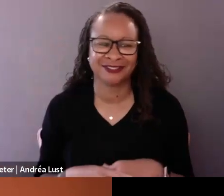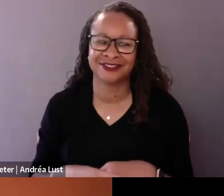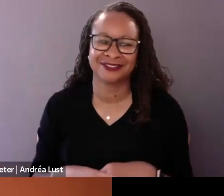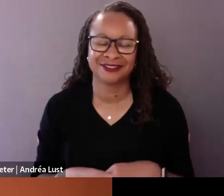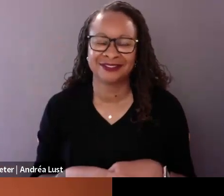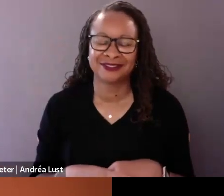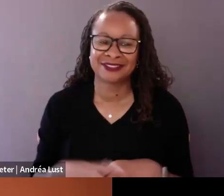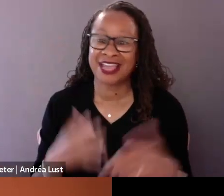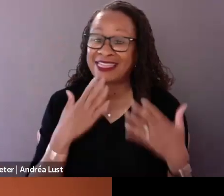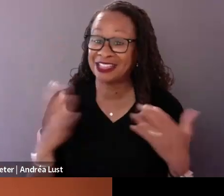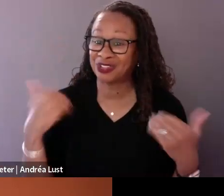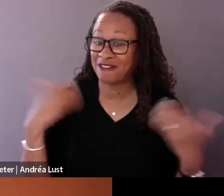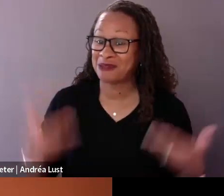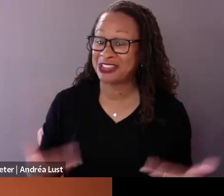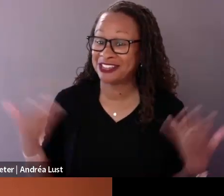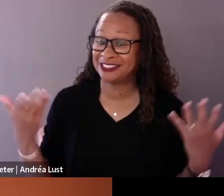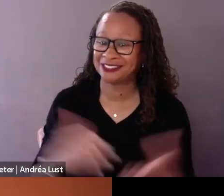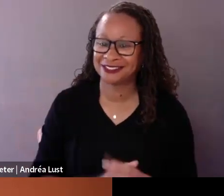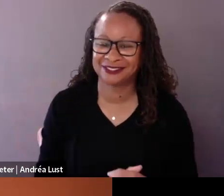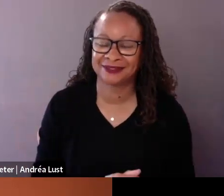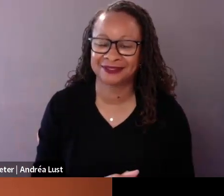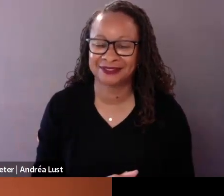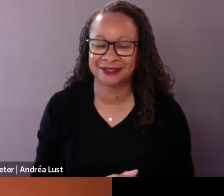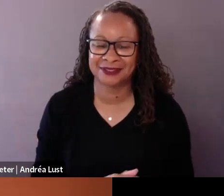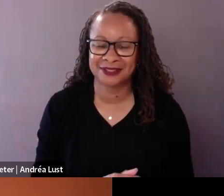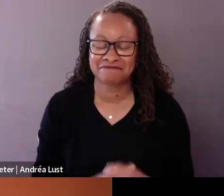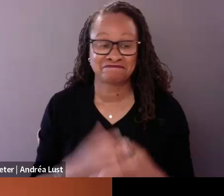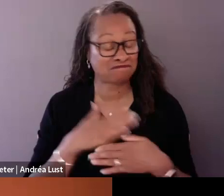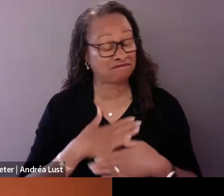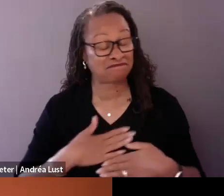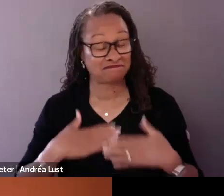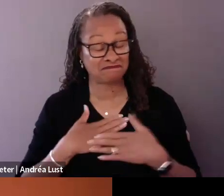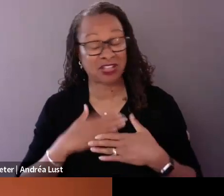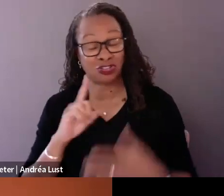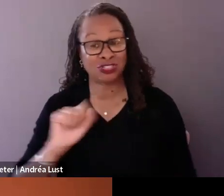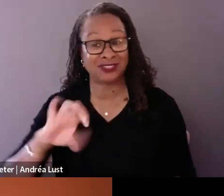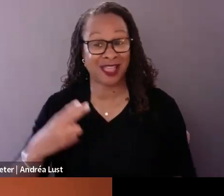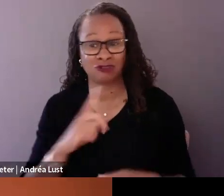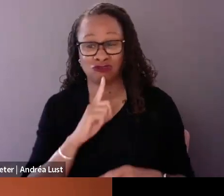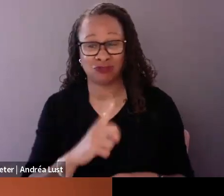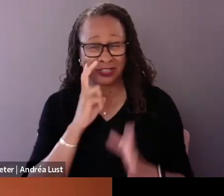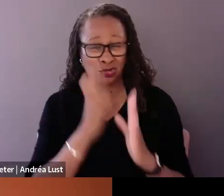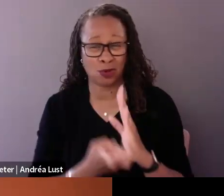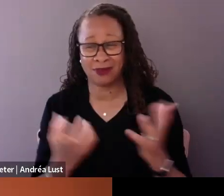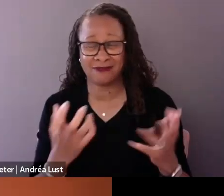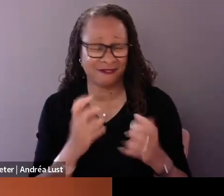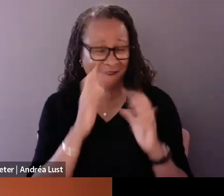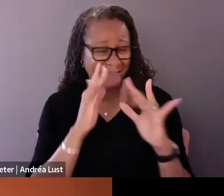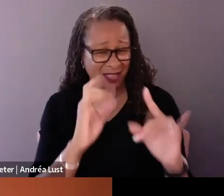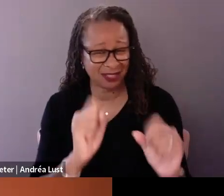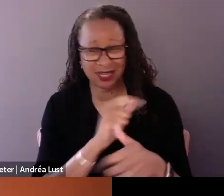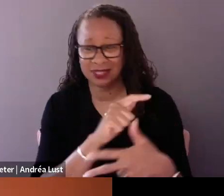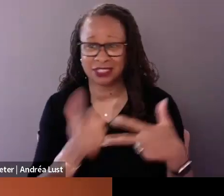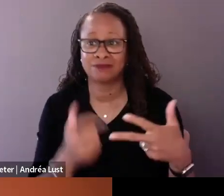And thanks for having me. Well, it's a pleasure. It's such an absorbing and fascinating series. And